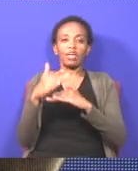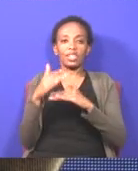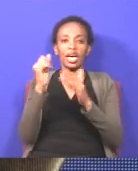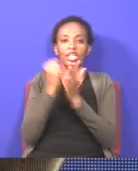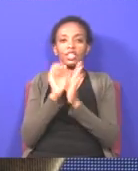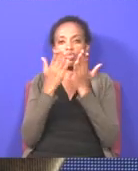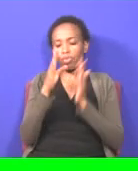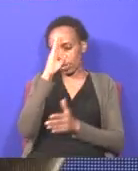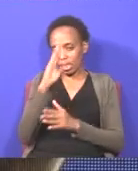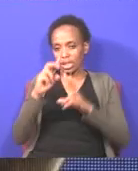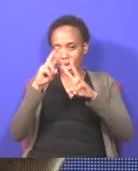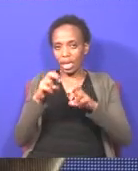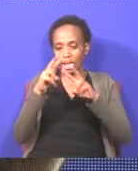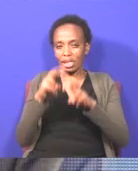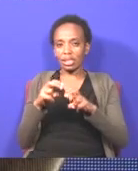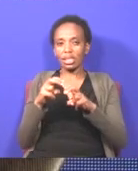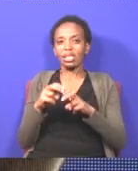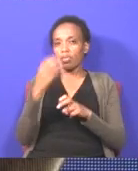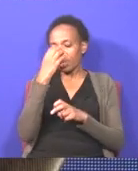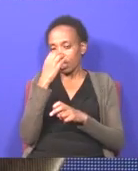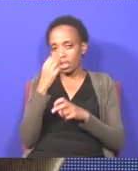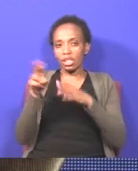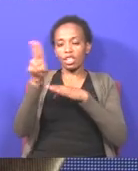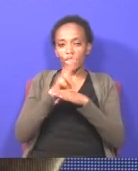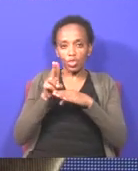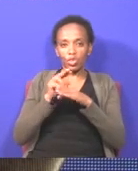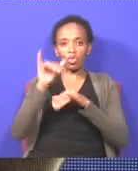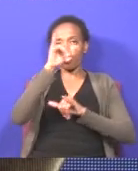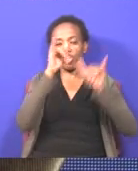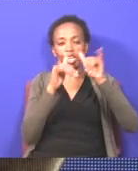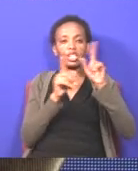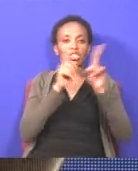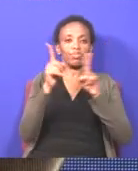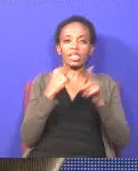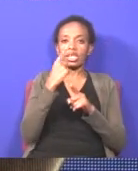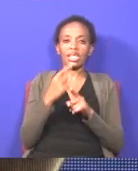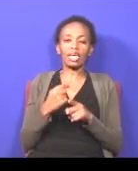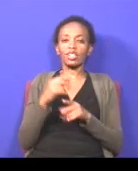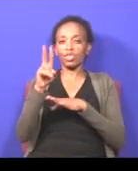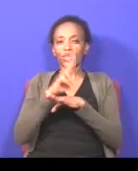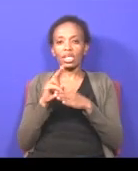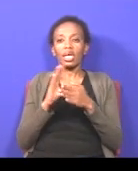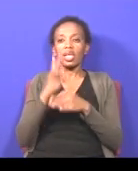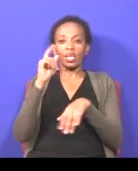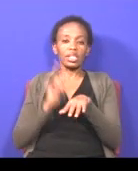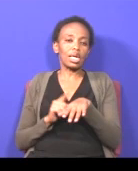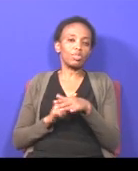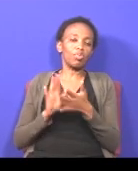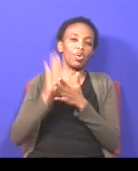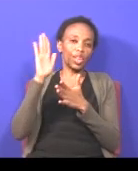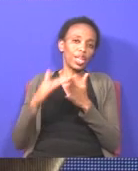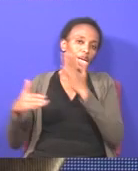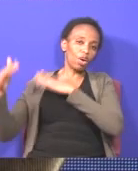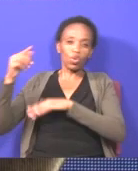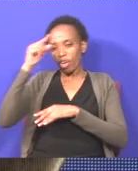Sunday analyzed President William Ruto's expenditures on foreign trips, noting that he had spent three times more than the former administration on